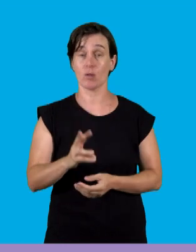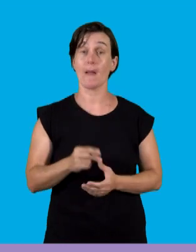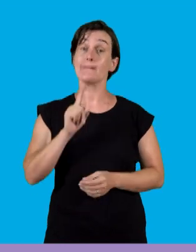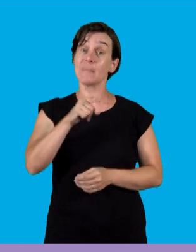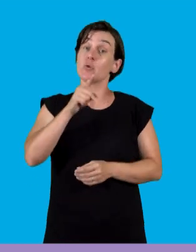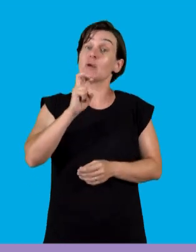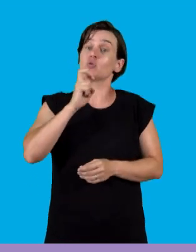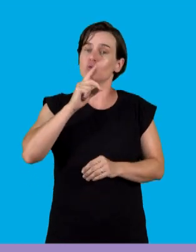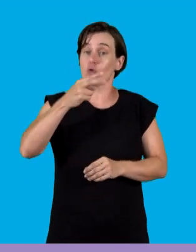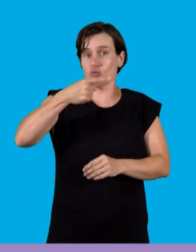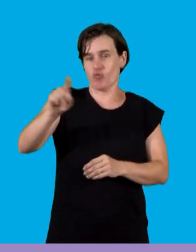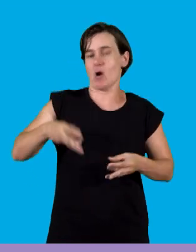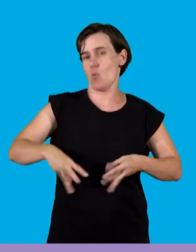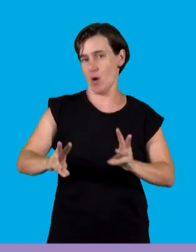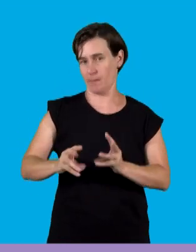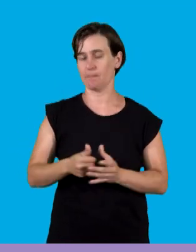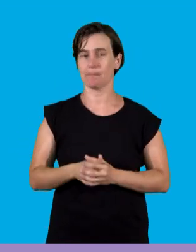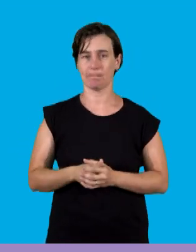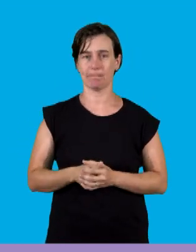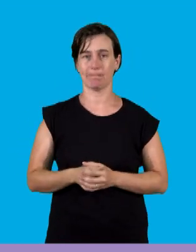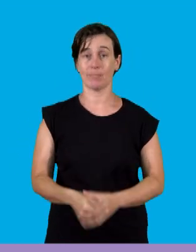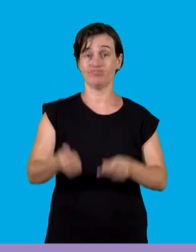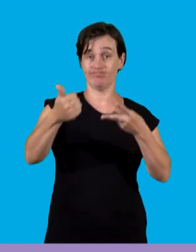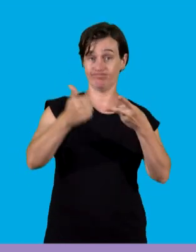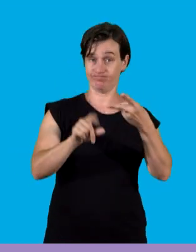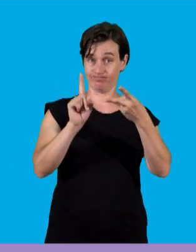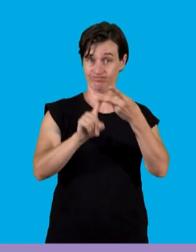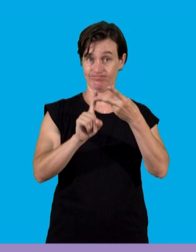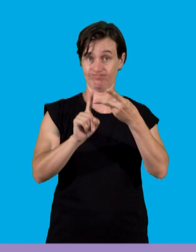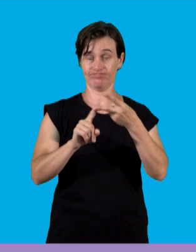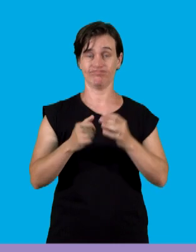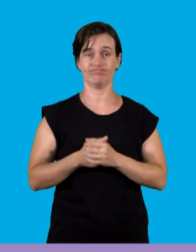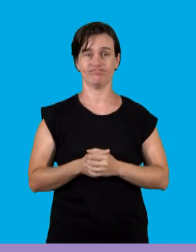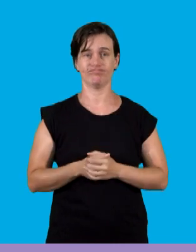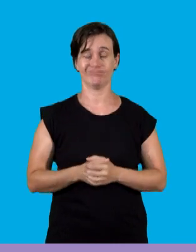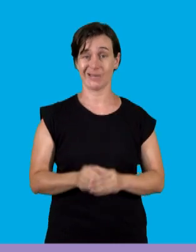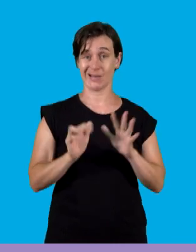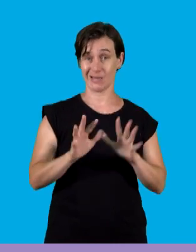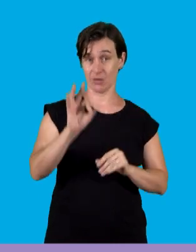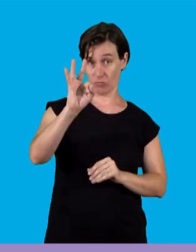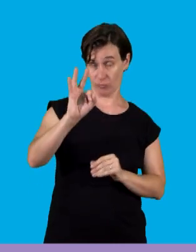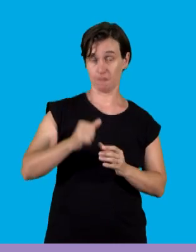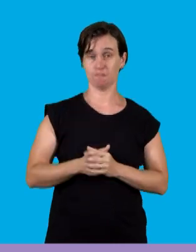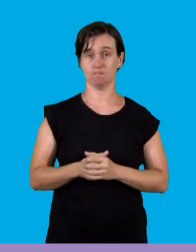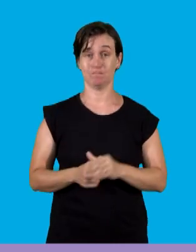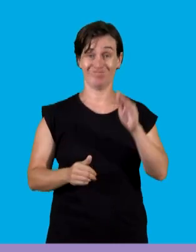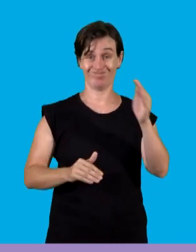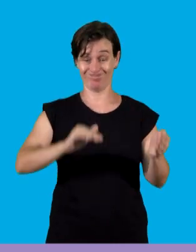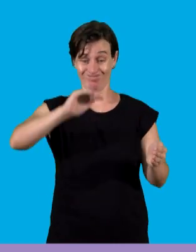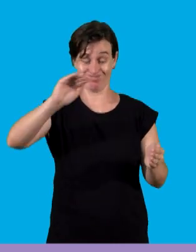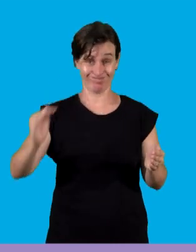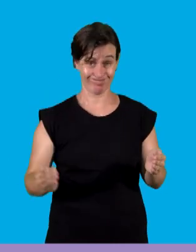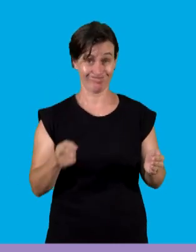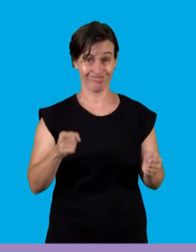you, as long as you use it correctly. Now we have the second one here, which is our 10